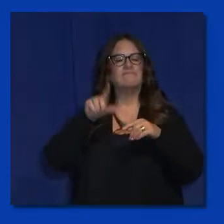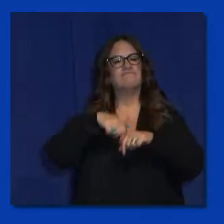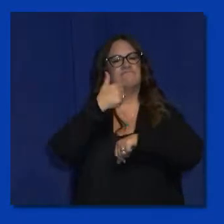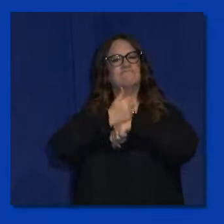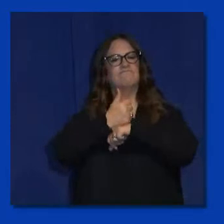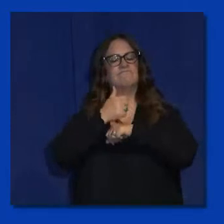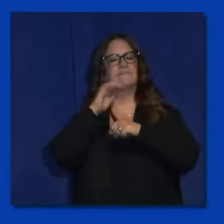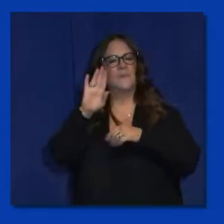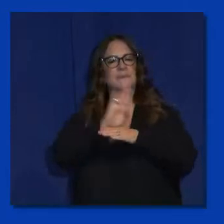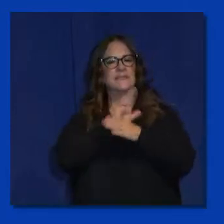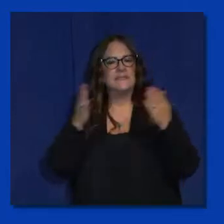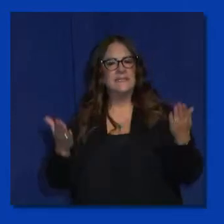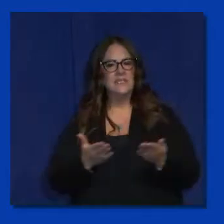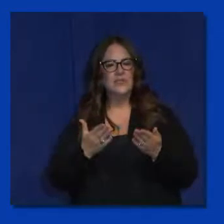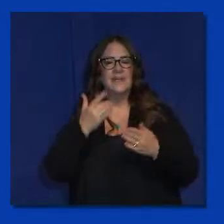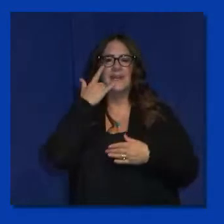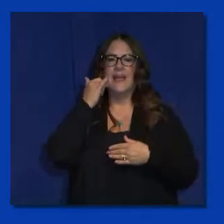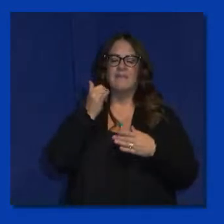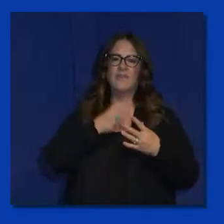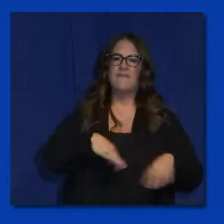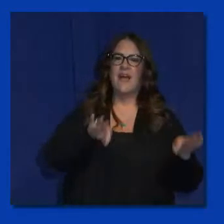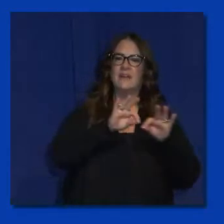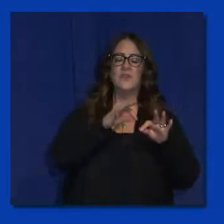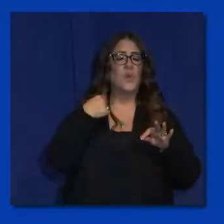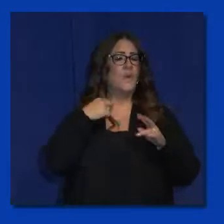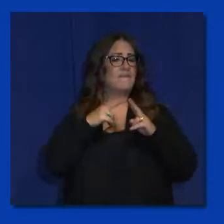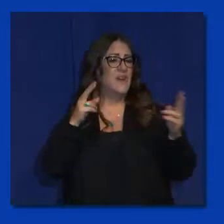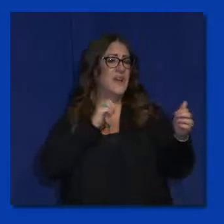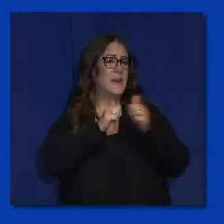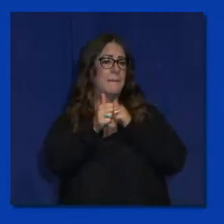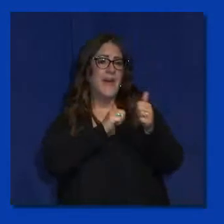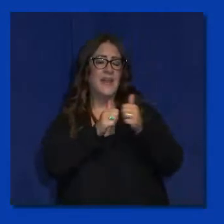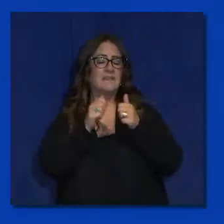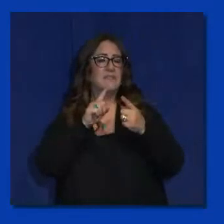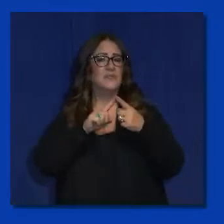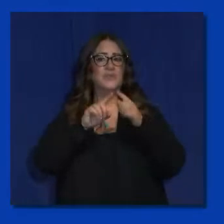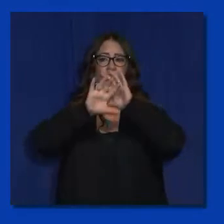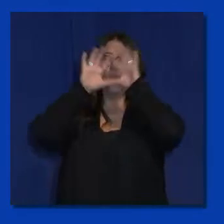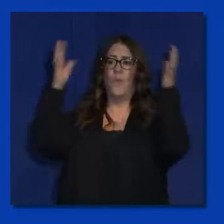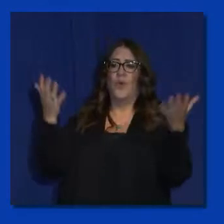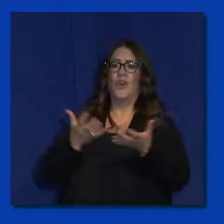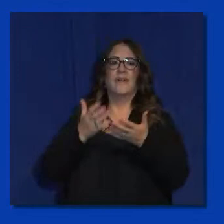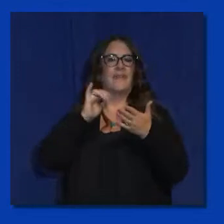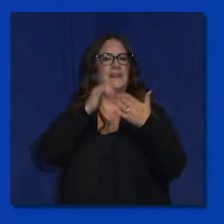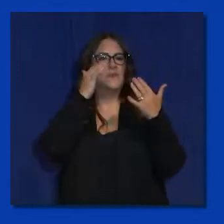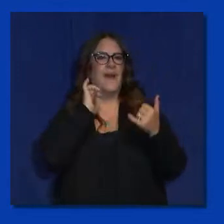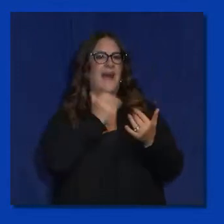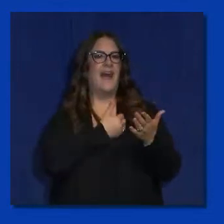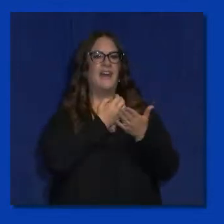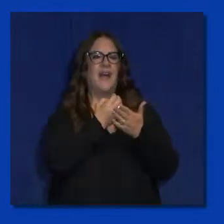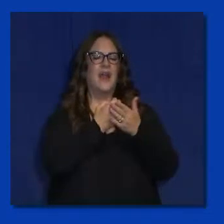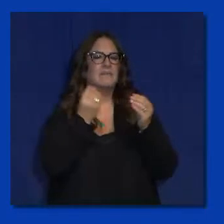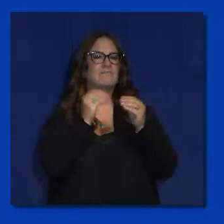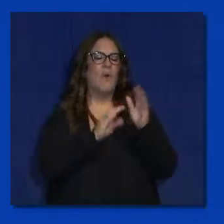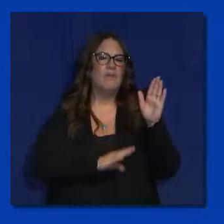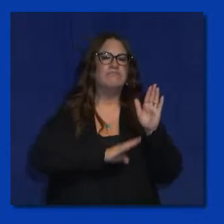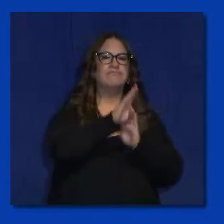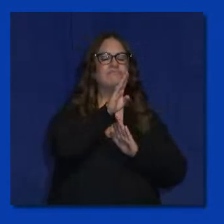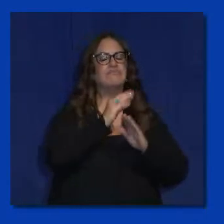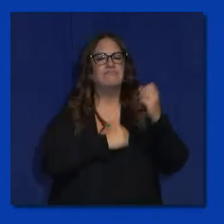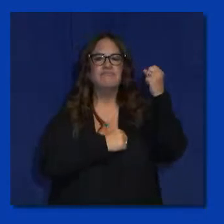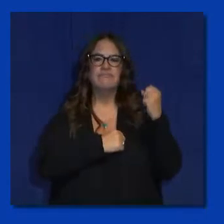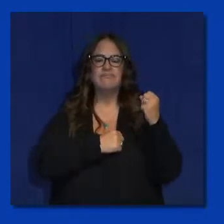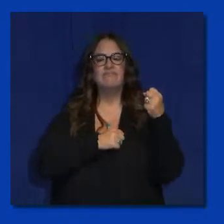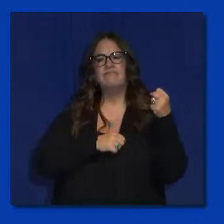California values make us competitive globally. It's the reason our economy's outperformed every other economy in the